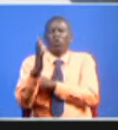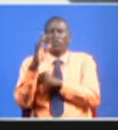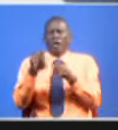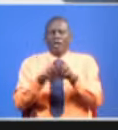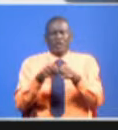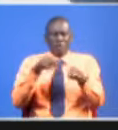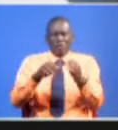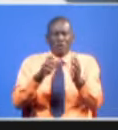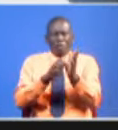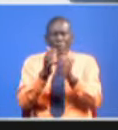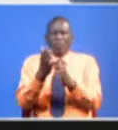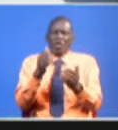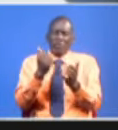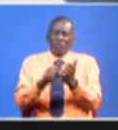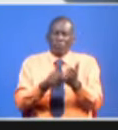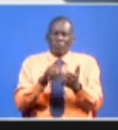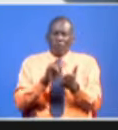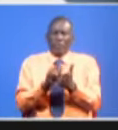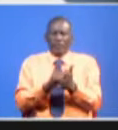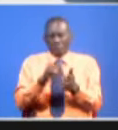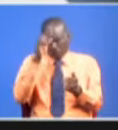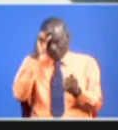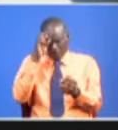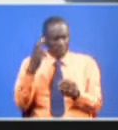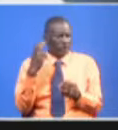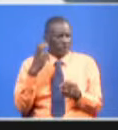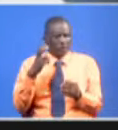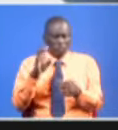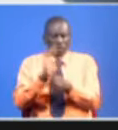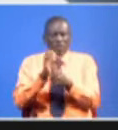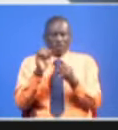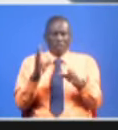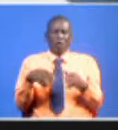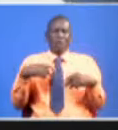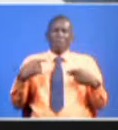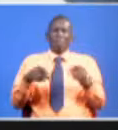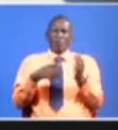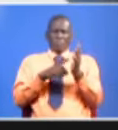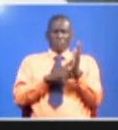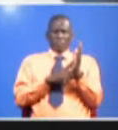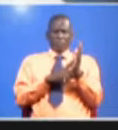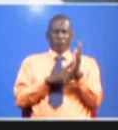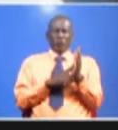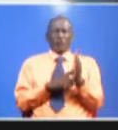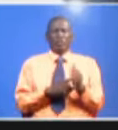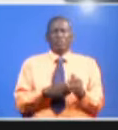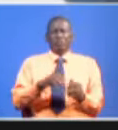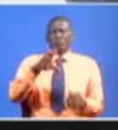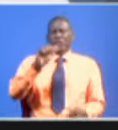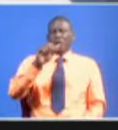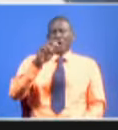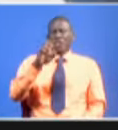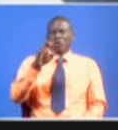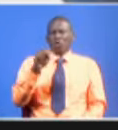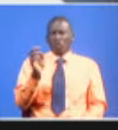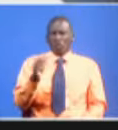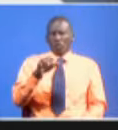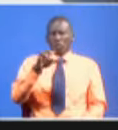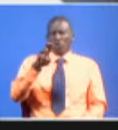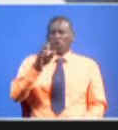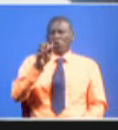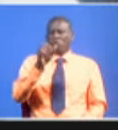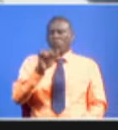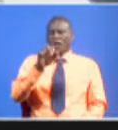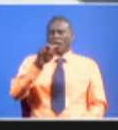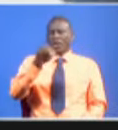Bible. The problem is the government never listens. People like Canon Wainaina, Sami